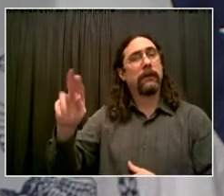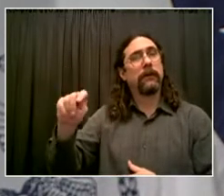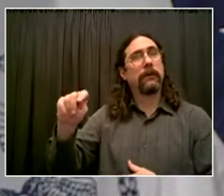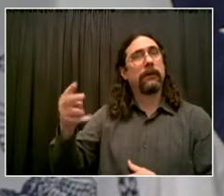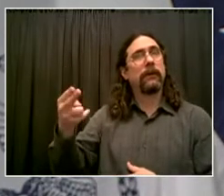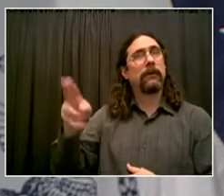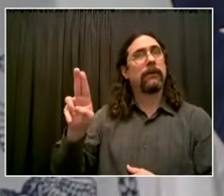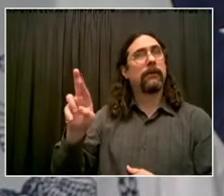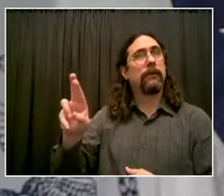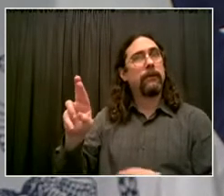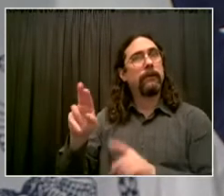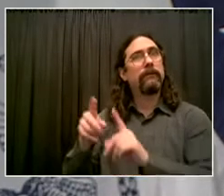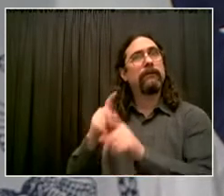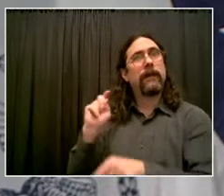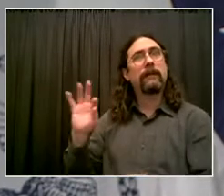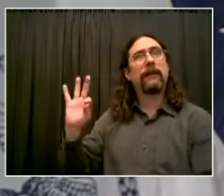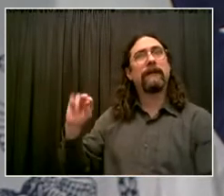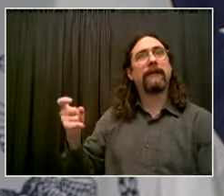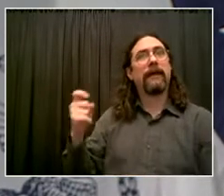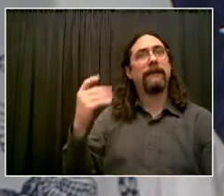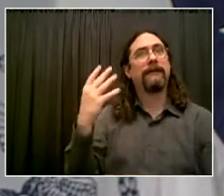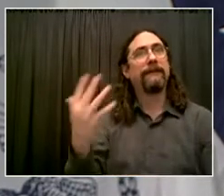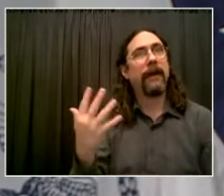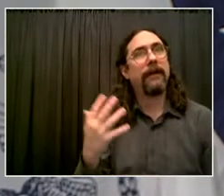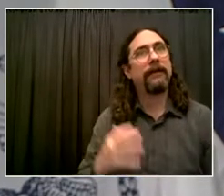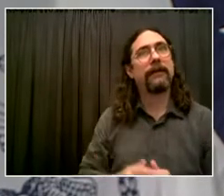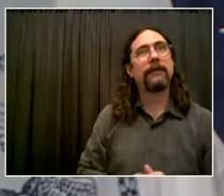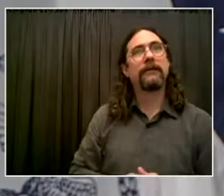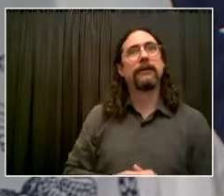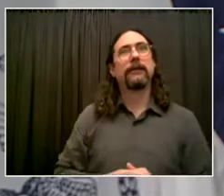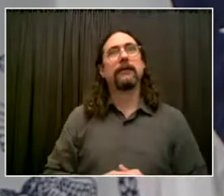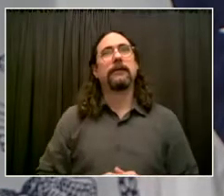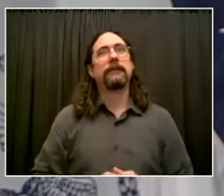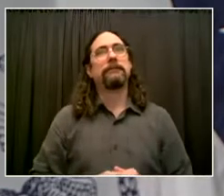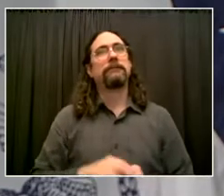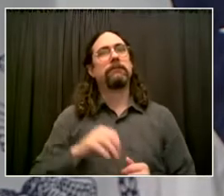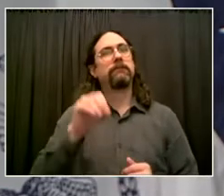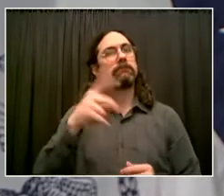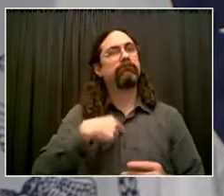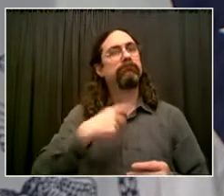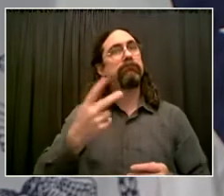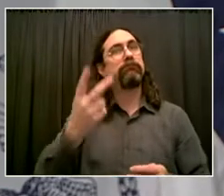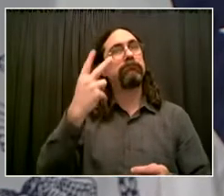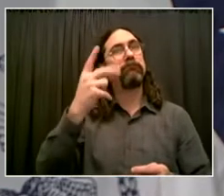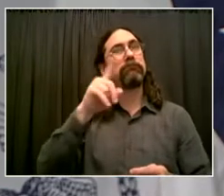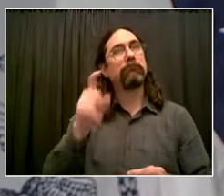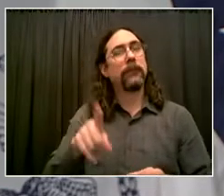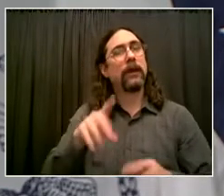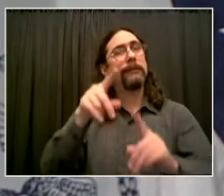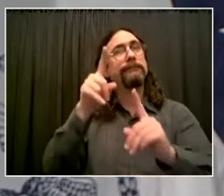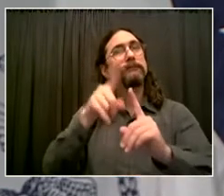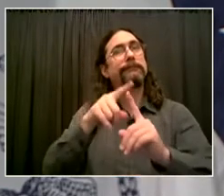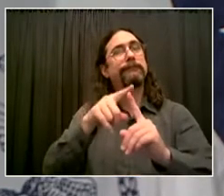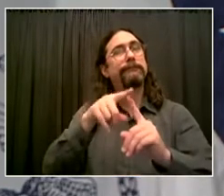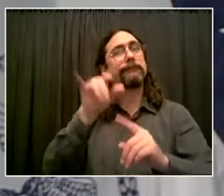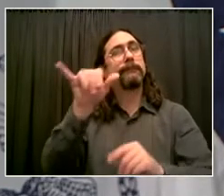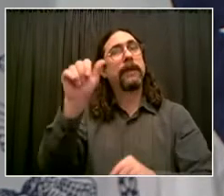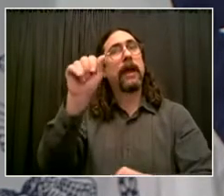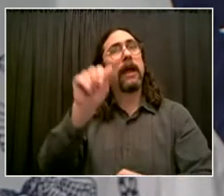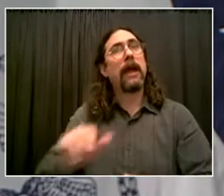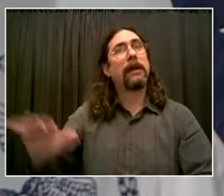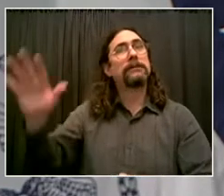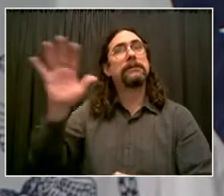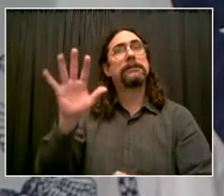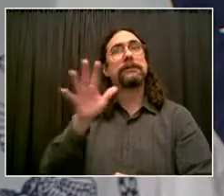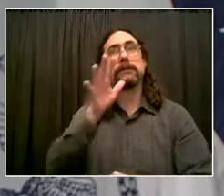There was also a subway attack at around the time of your press briefing yesterday that caught a lot of attention, also with bystanders who did